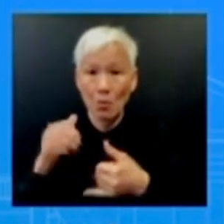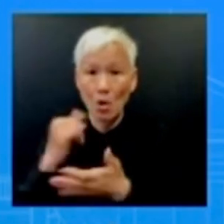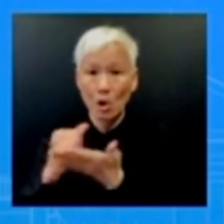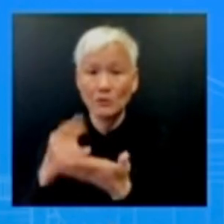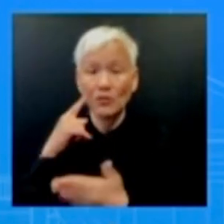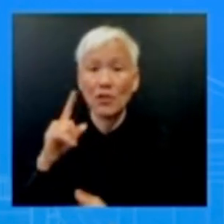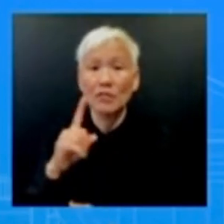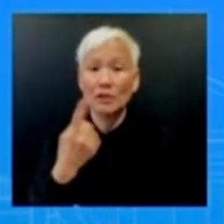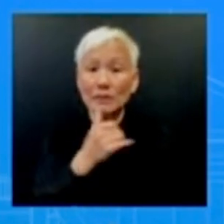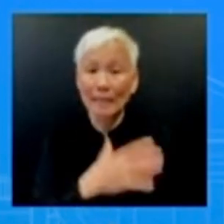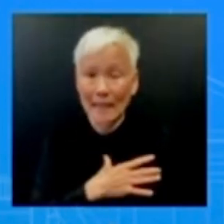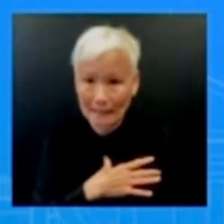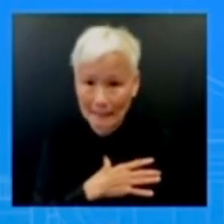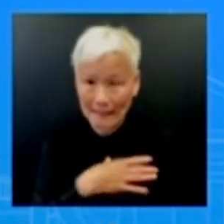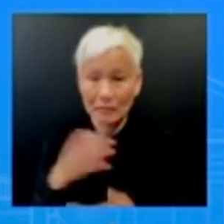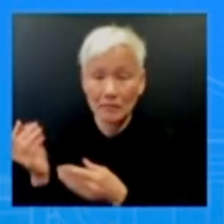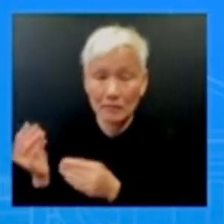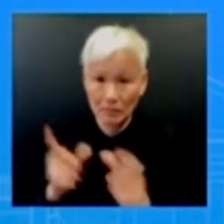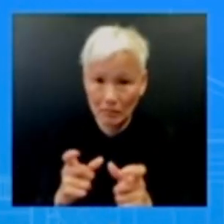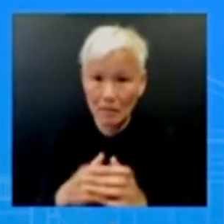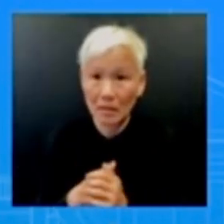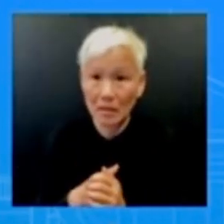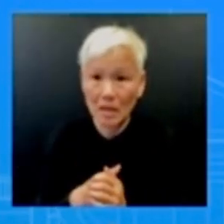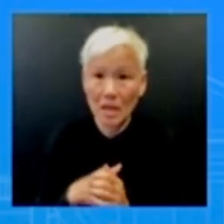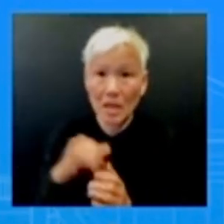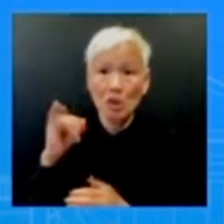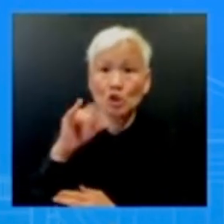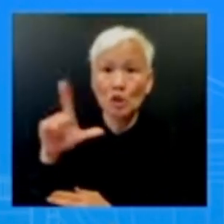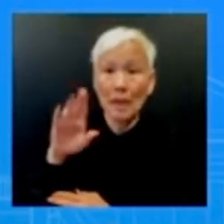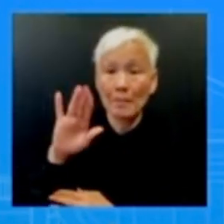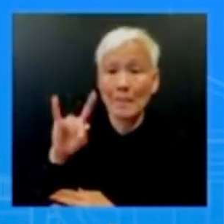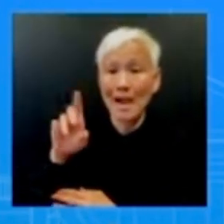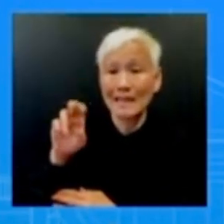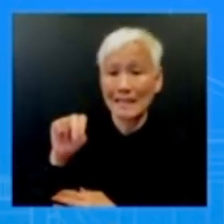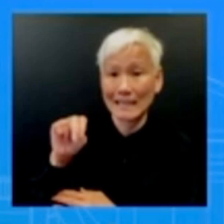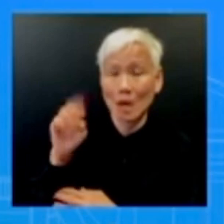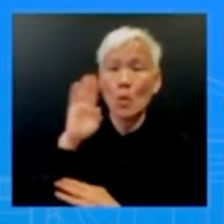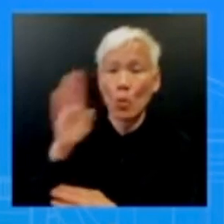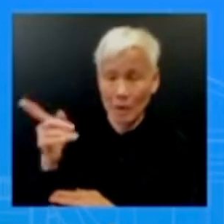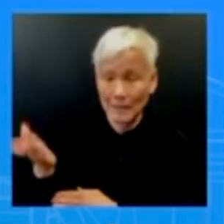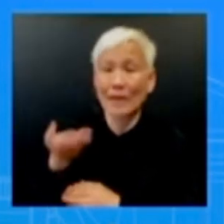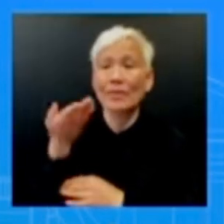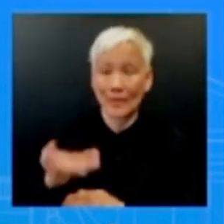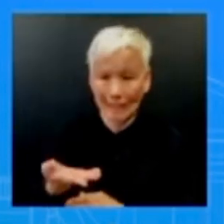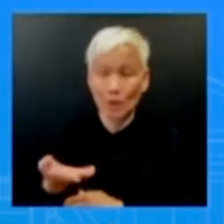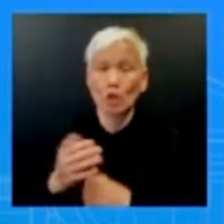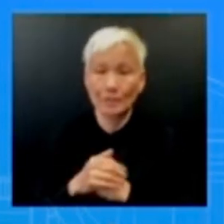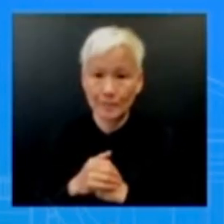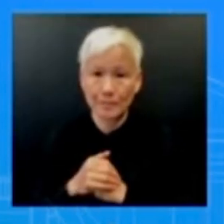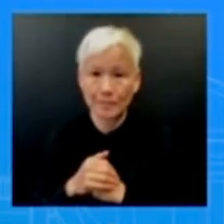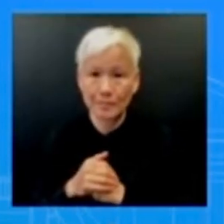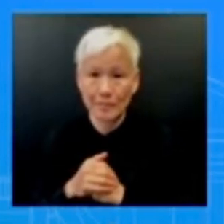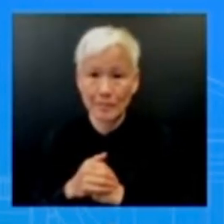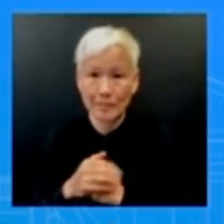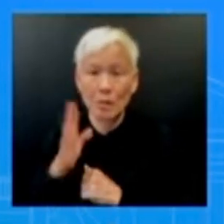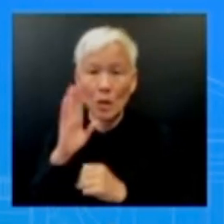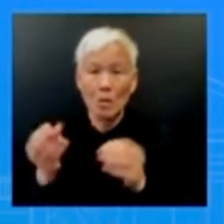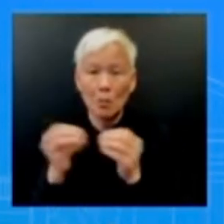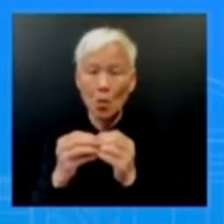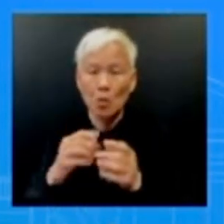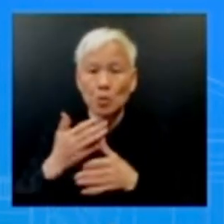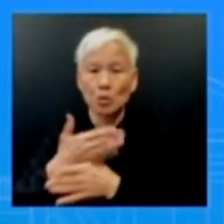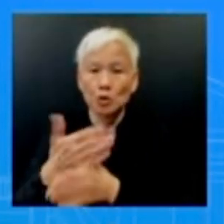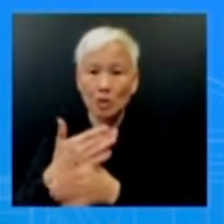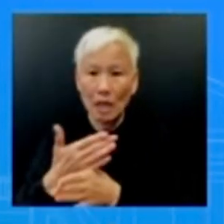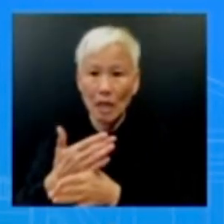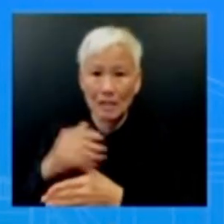the recipients of the awards later today, but don't have anything to preview, but certainly we'll have more to share. And this will be, I believe, the first one in this